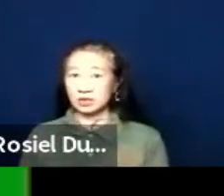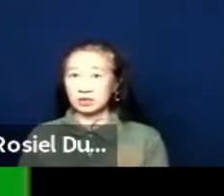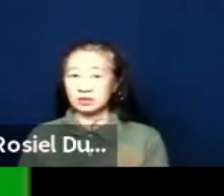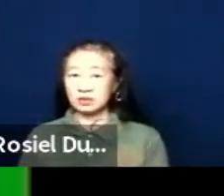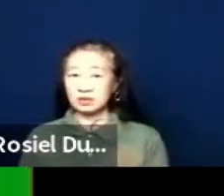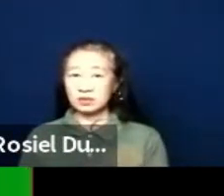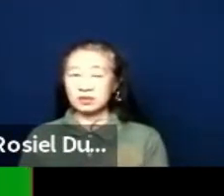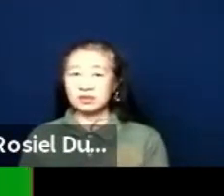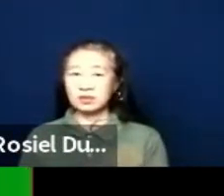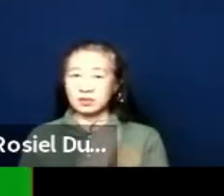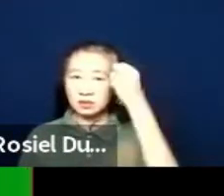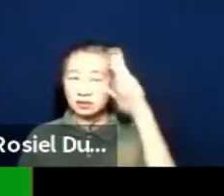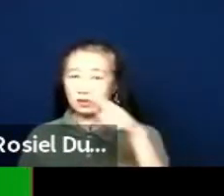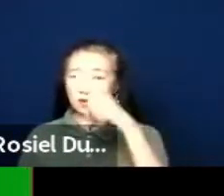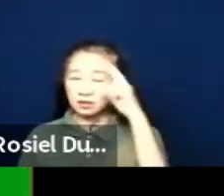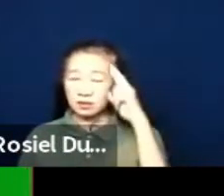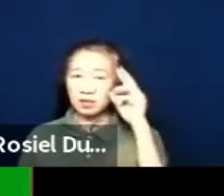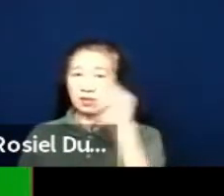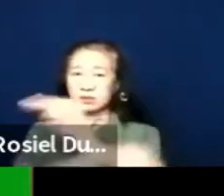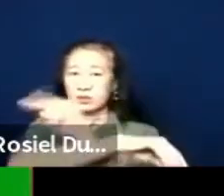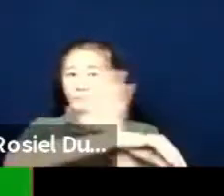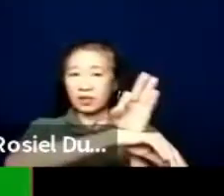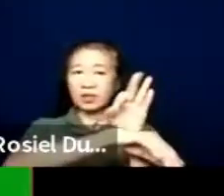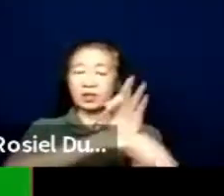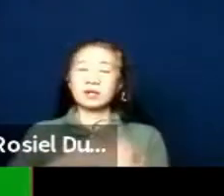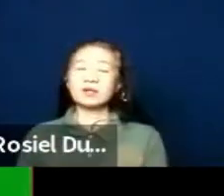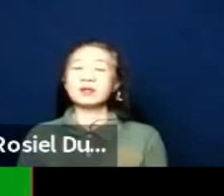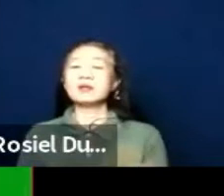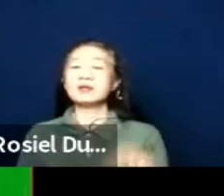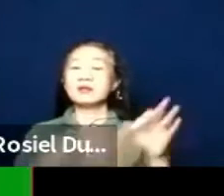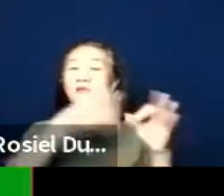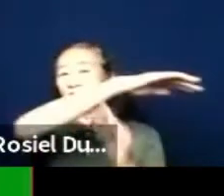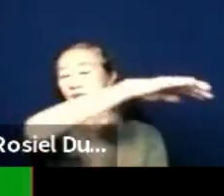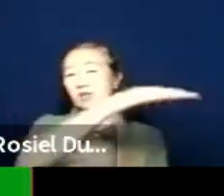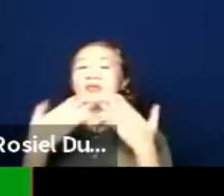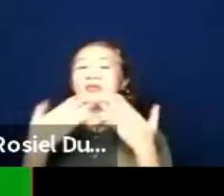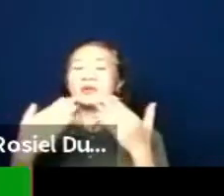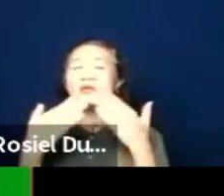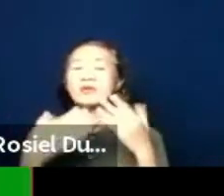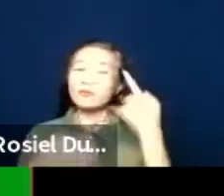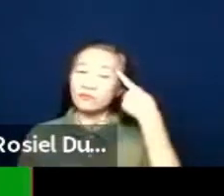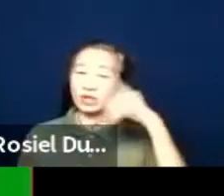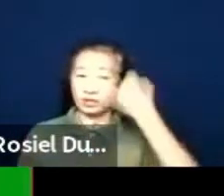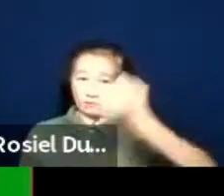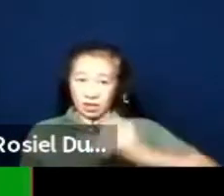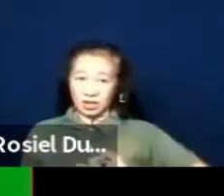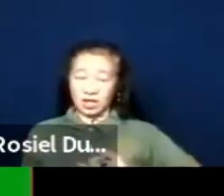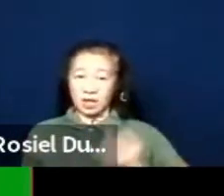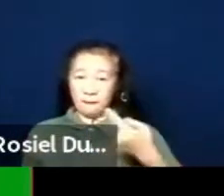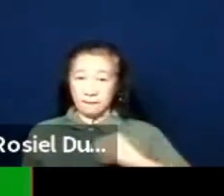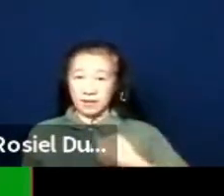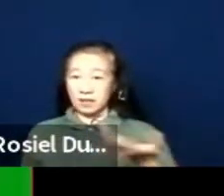Sir Ranil Sorongon, Northfield Foundation. Thank you very much for your inviting me here on